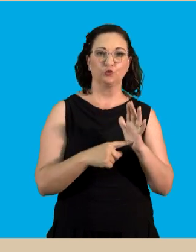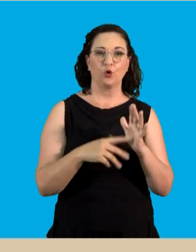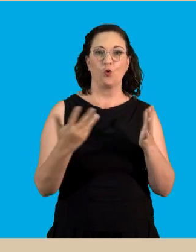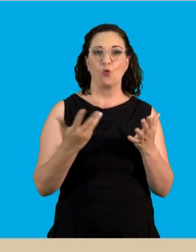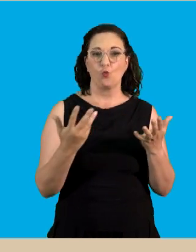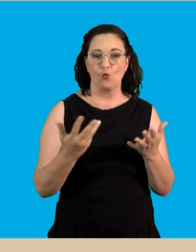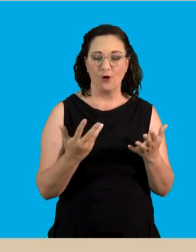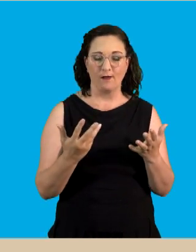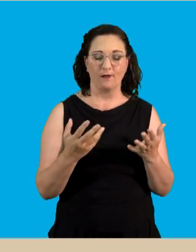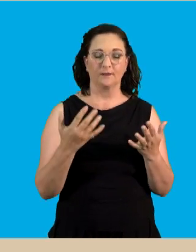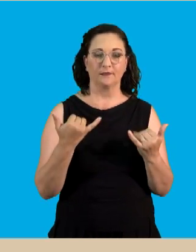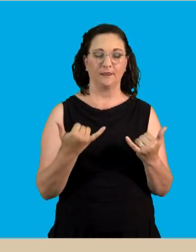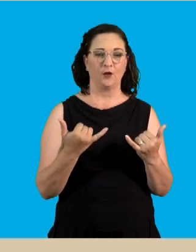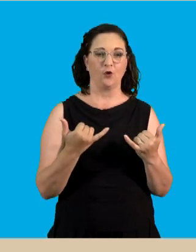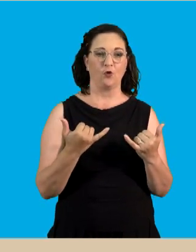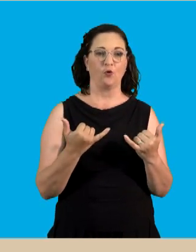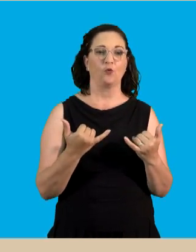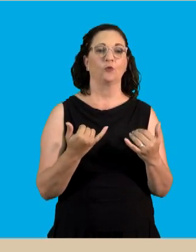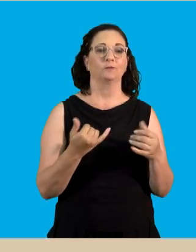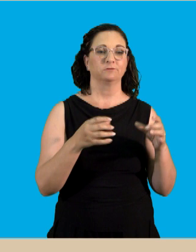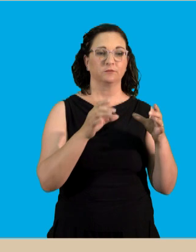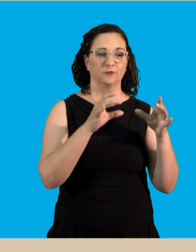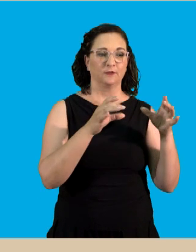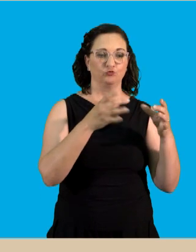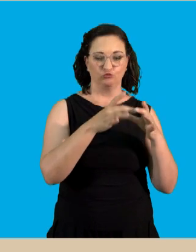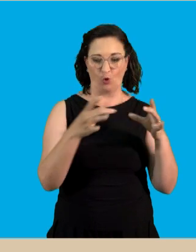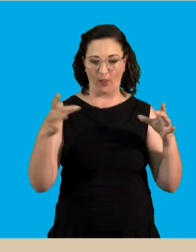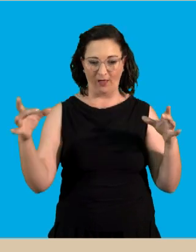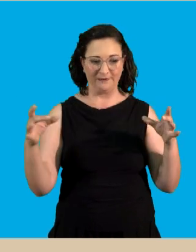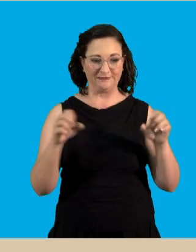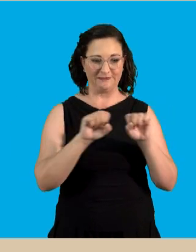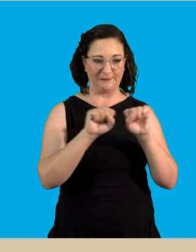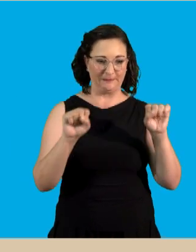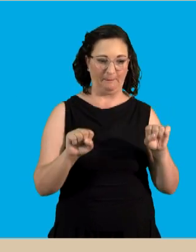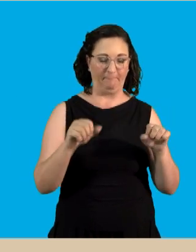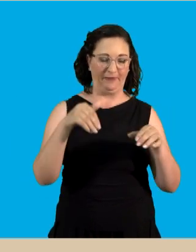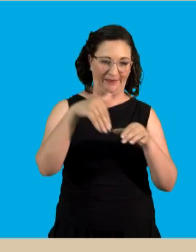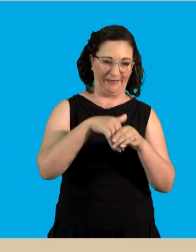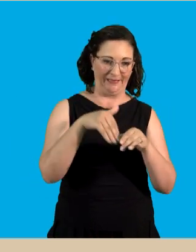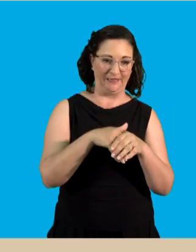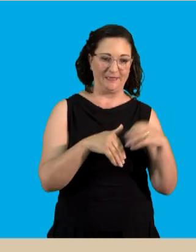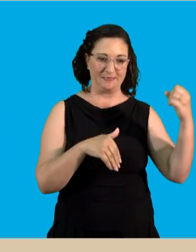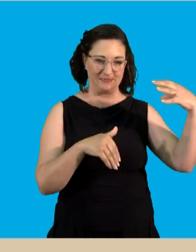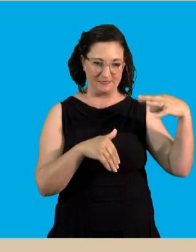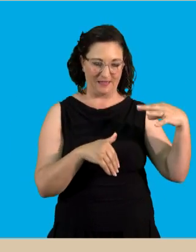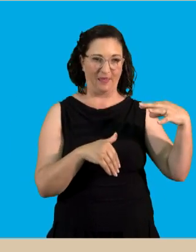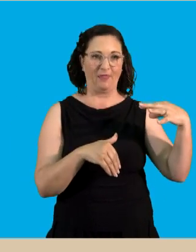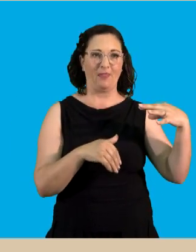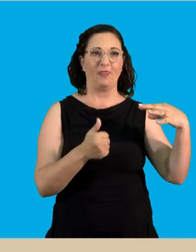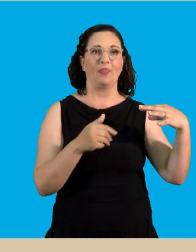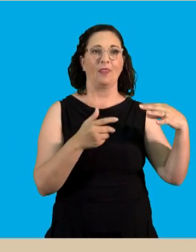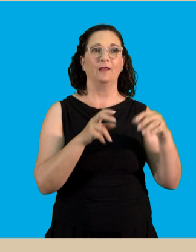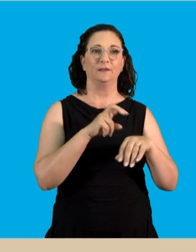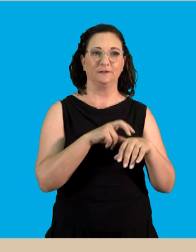system. Label the following. We must label the sun on our Milky Way. We must label the